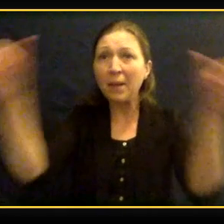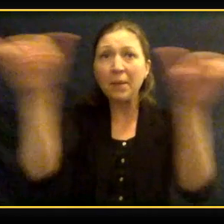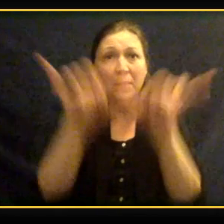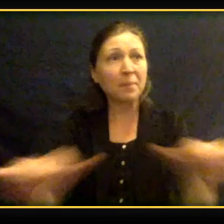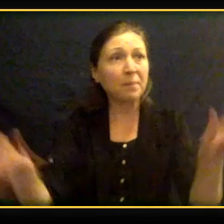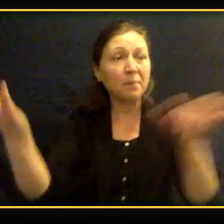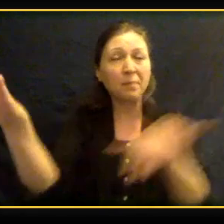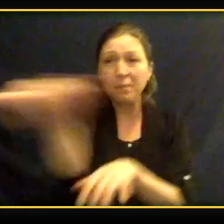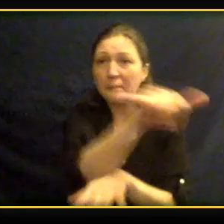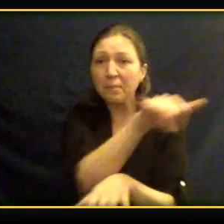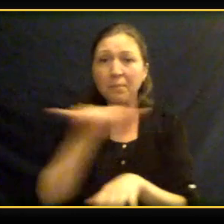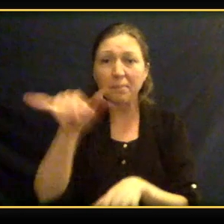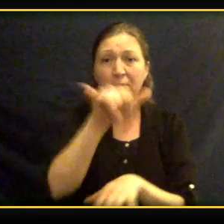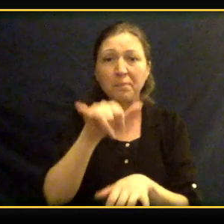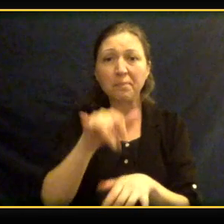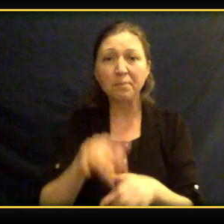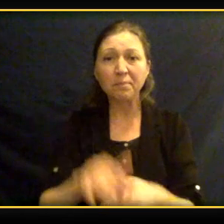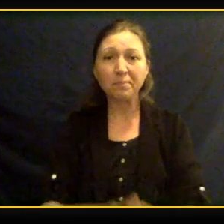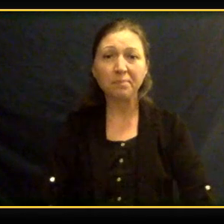same.